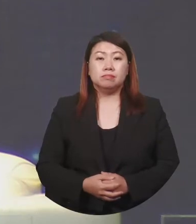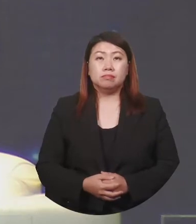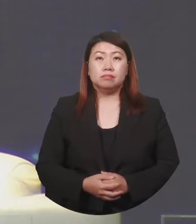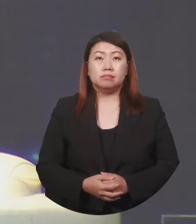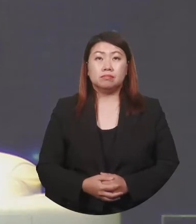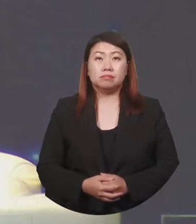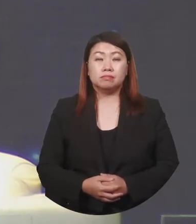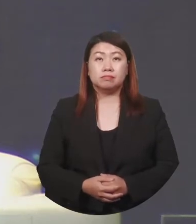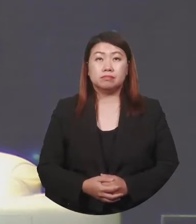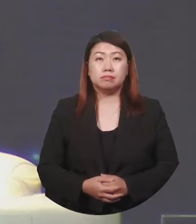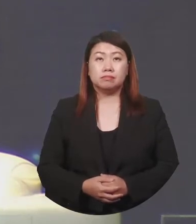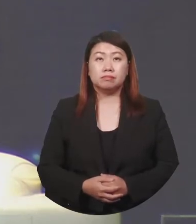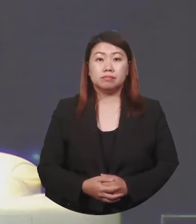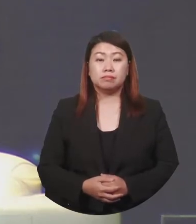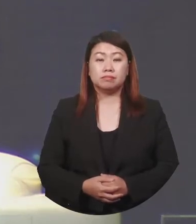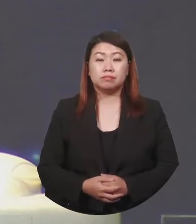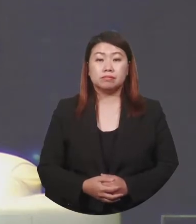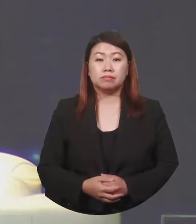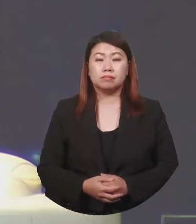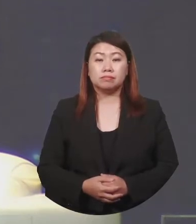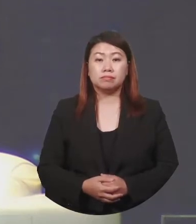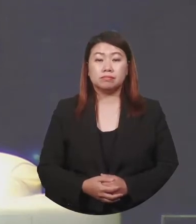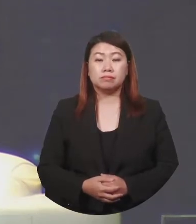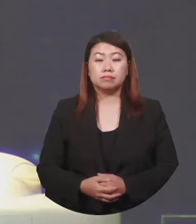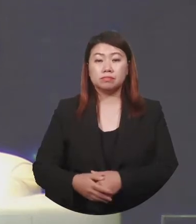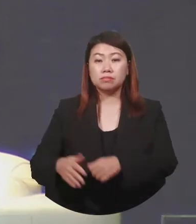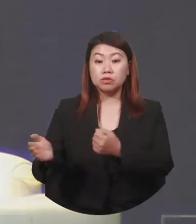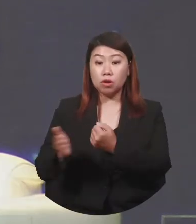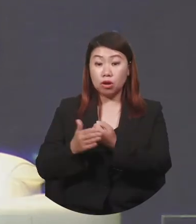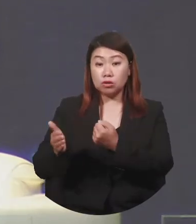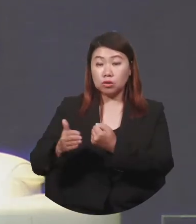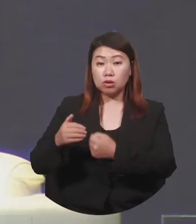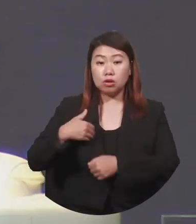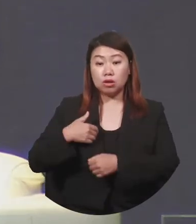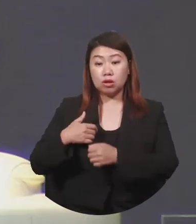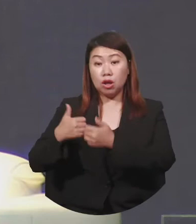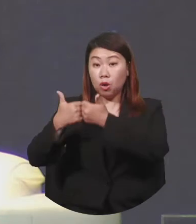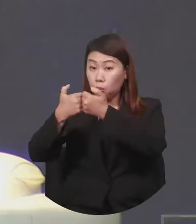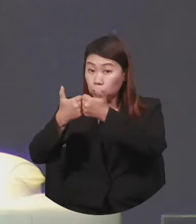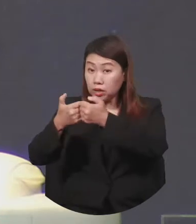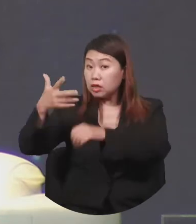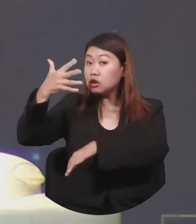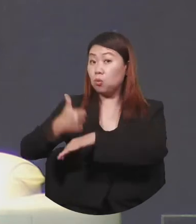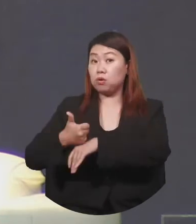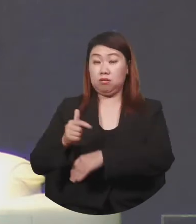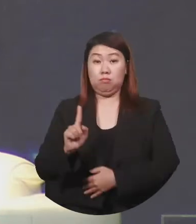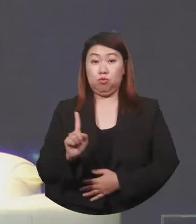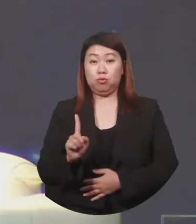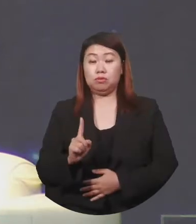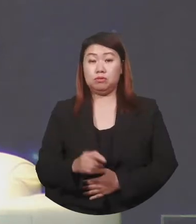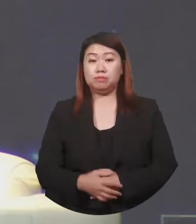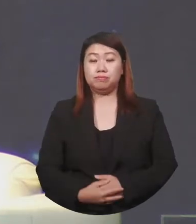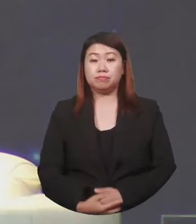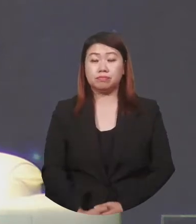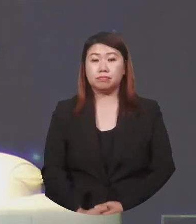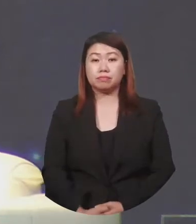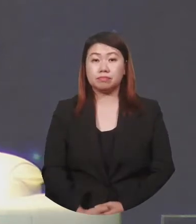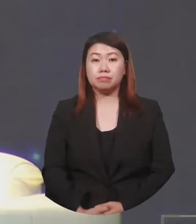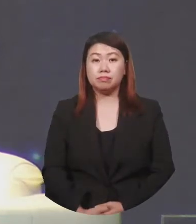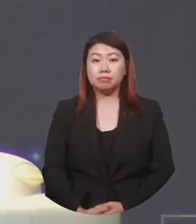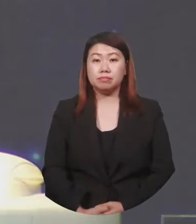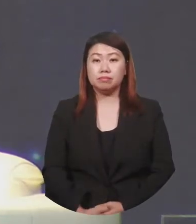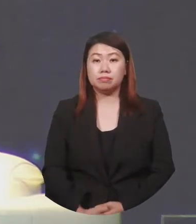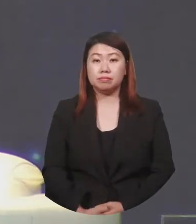we made the conclusion that it is difficult to assert that there is a set of features that can